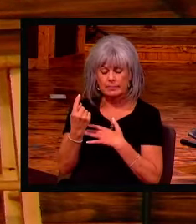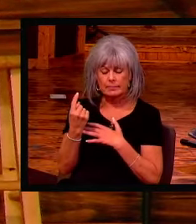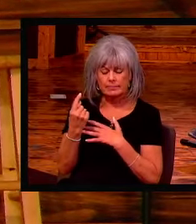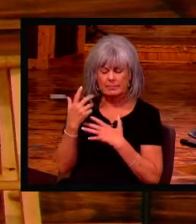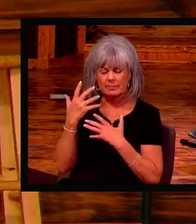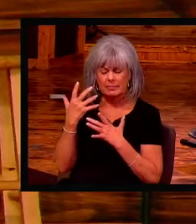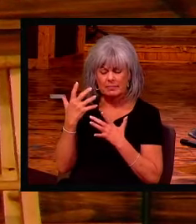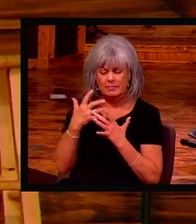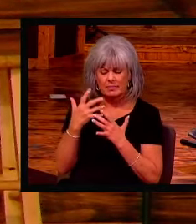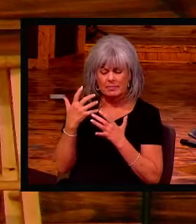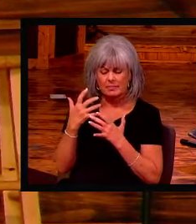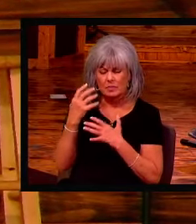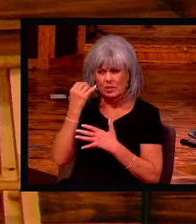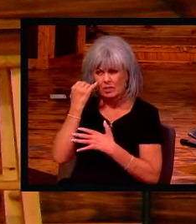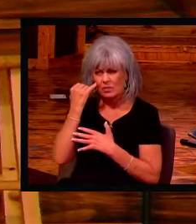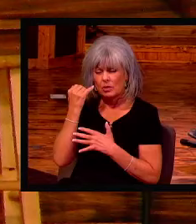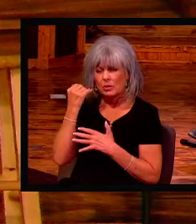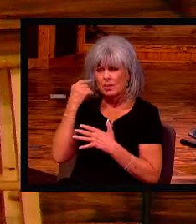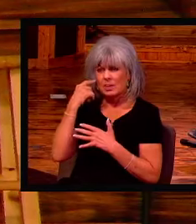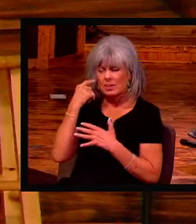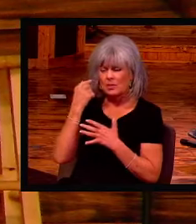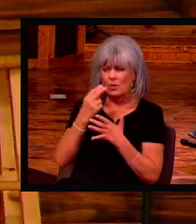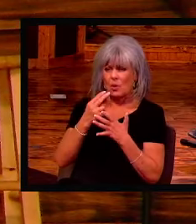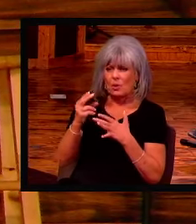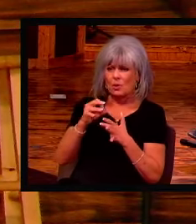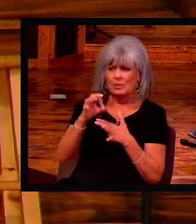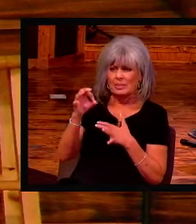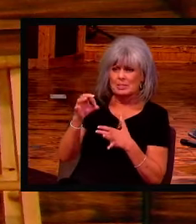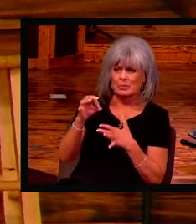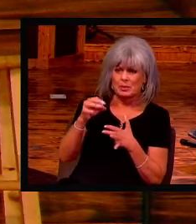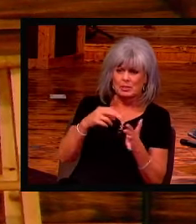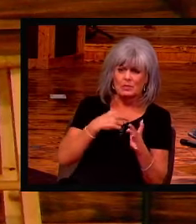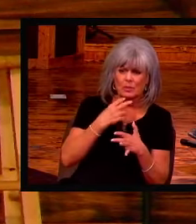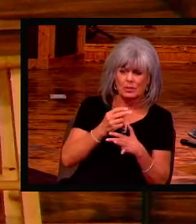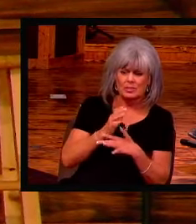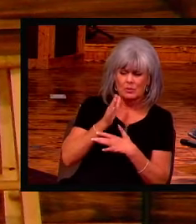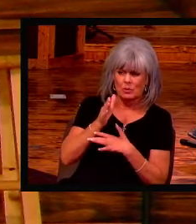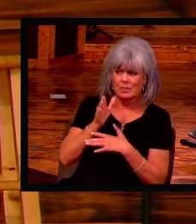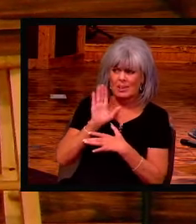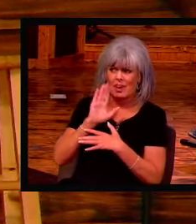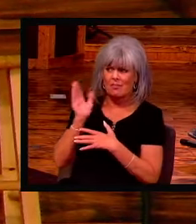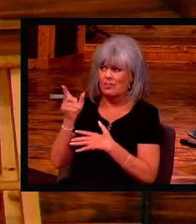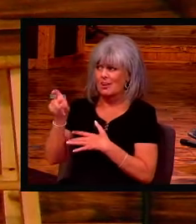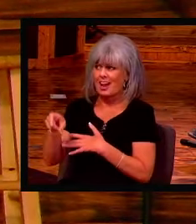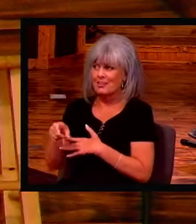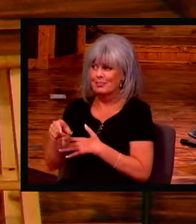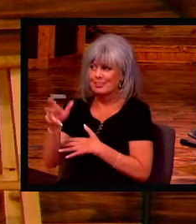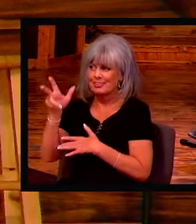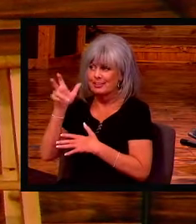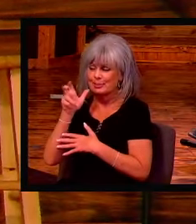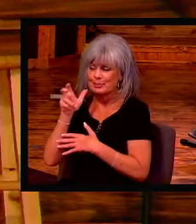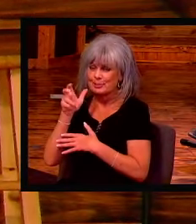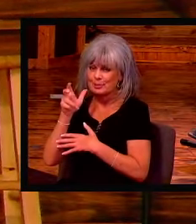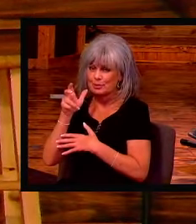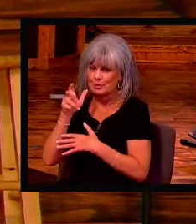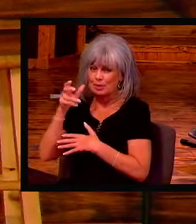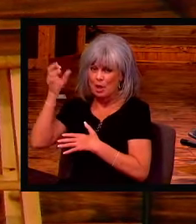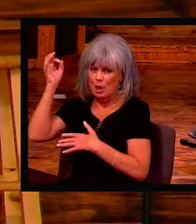Man, if you could hear the Holy Spirit's voice, you won't ever need to listen to a preacher. He's the greatest